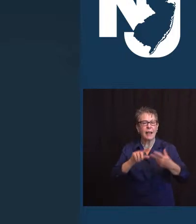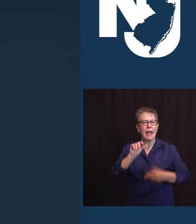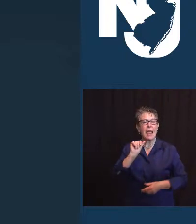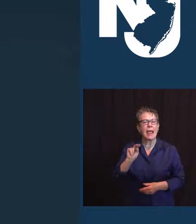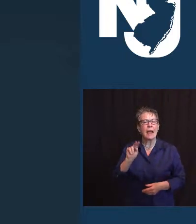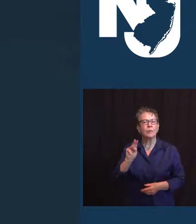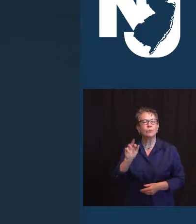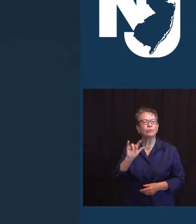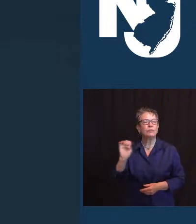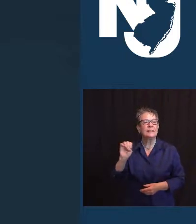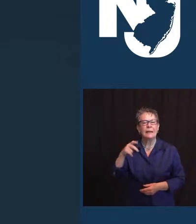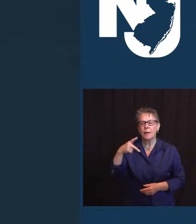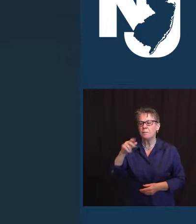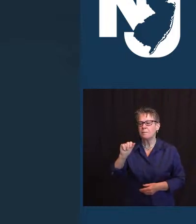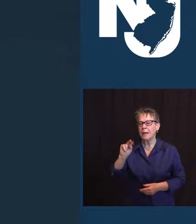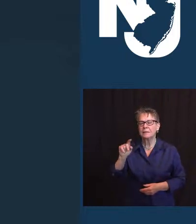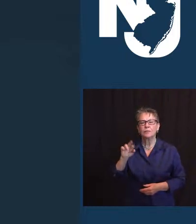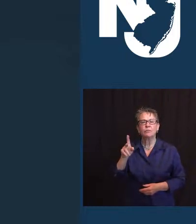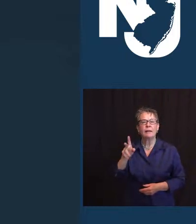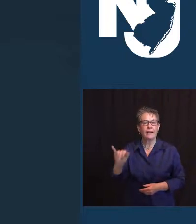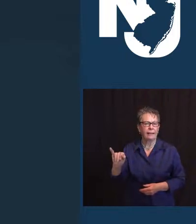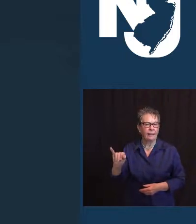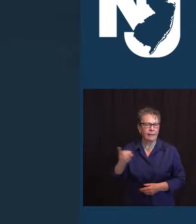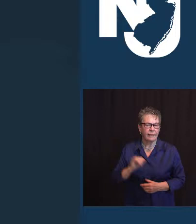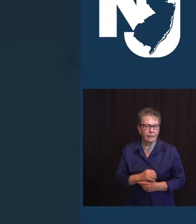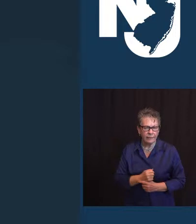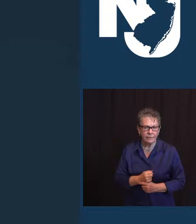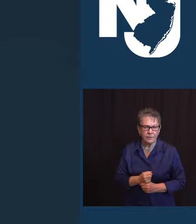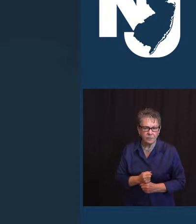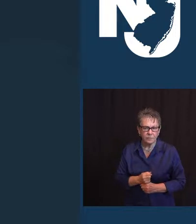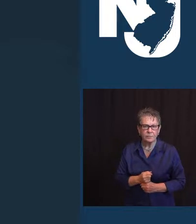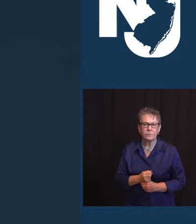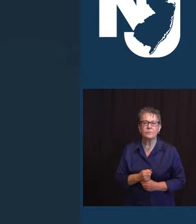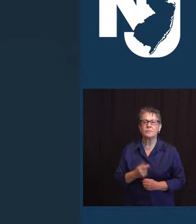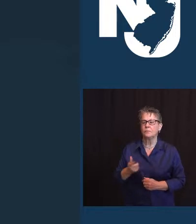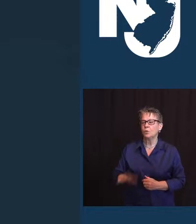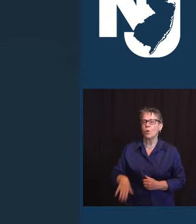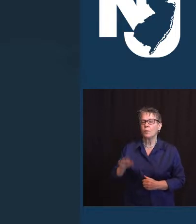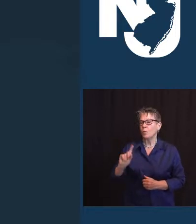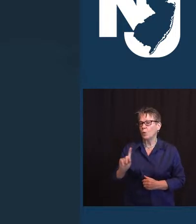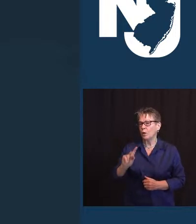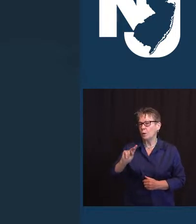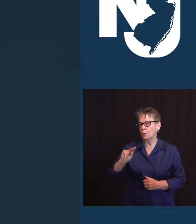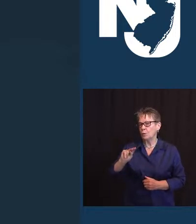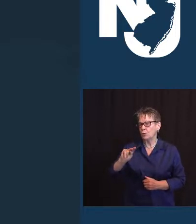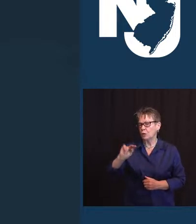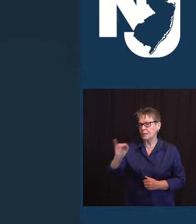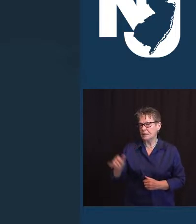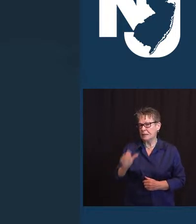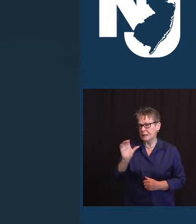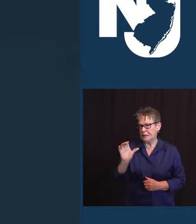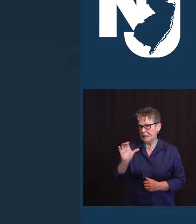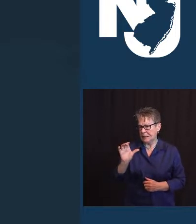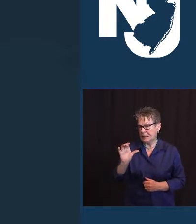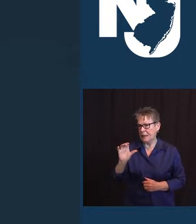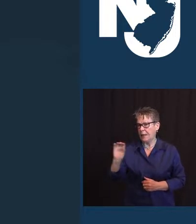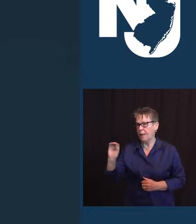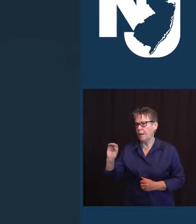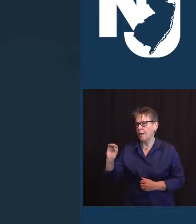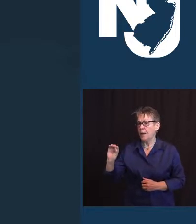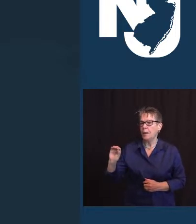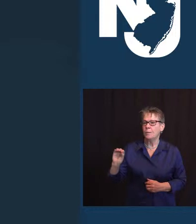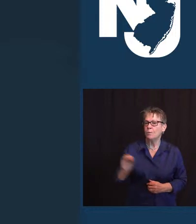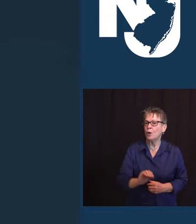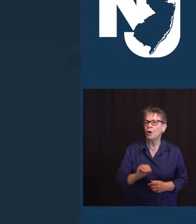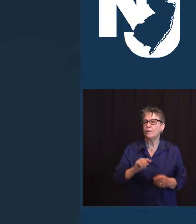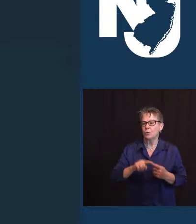middle. Born and raised in Hudson County in Jersey City and Bayonne, Anne Marie moved to Keyport with her husband Russell in